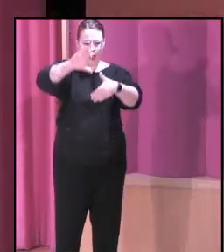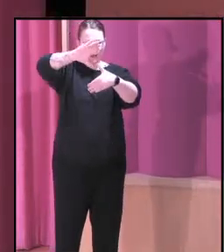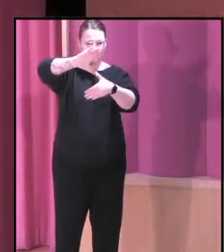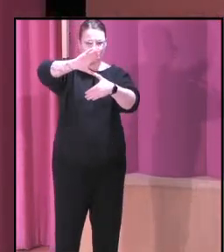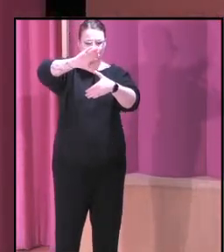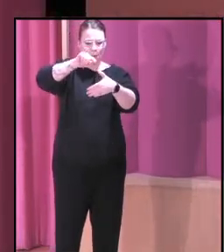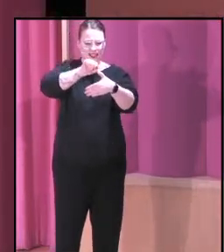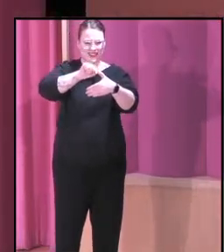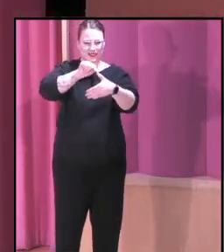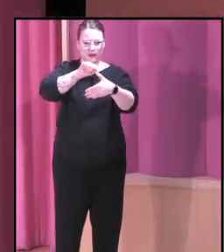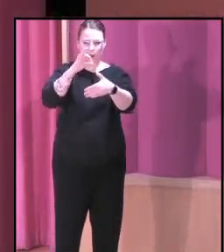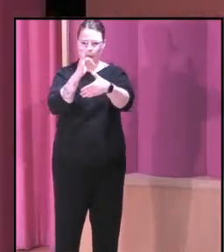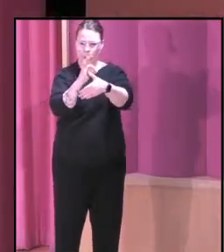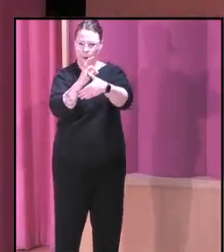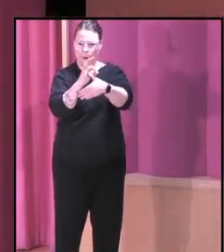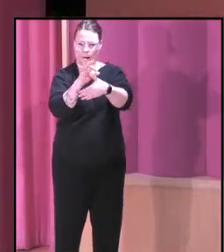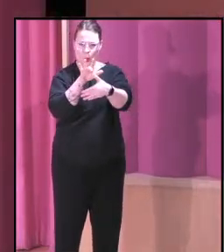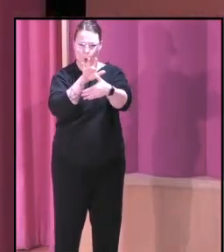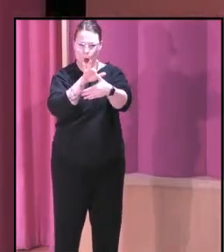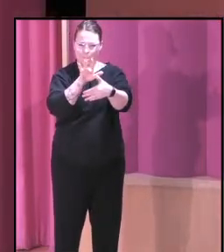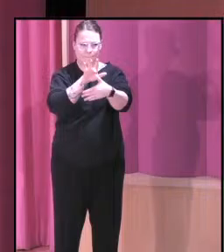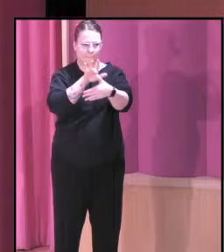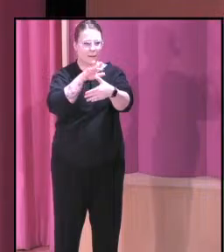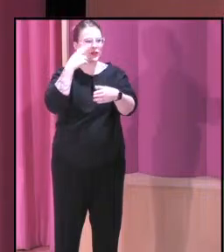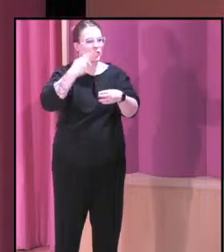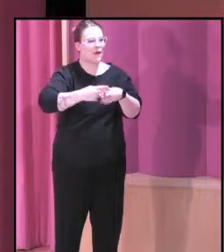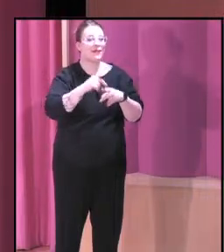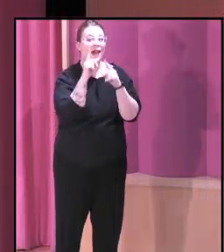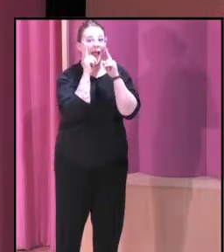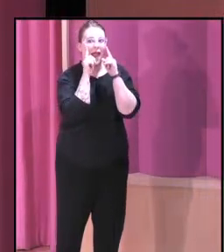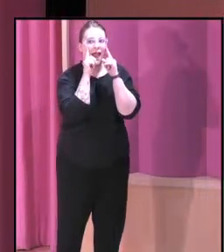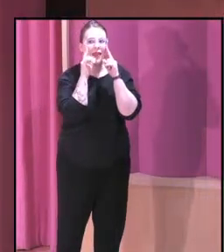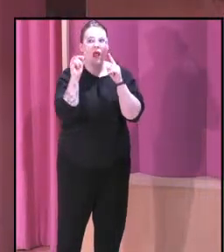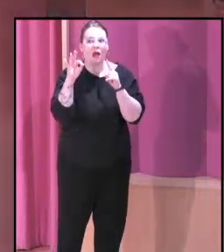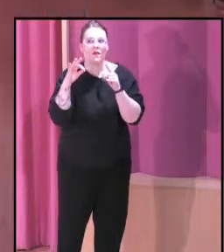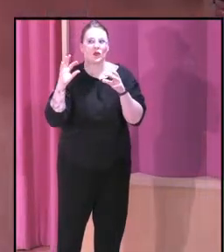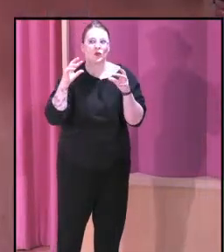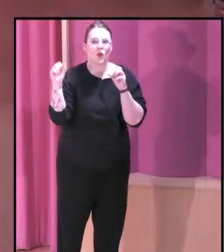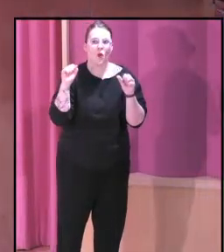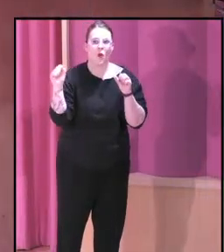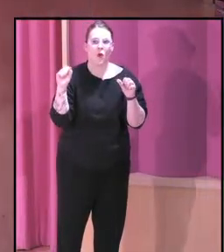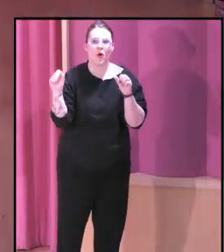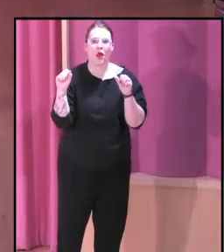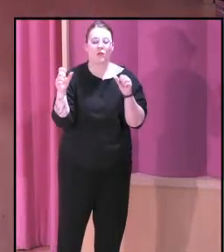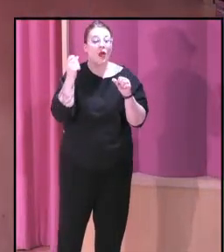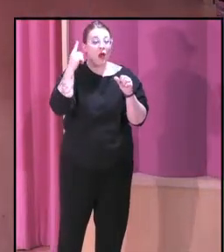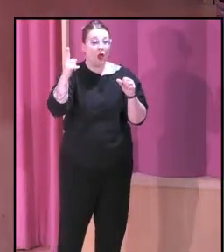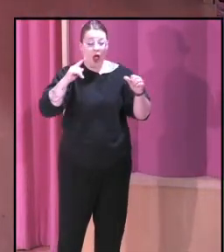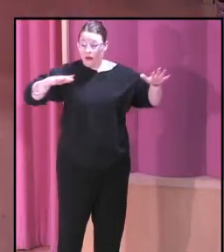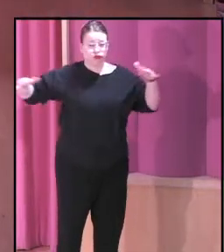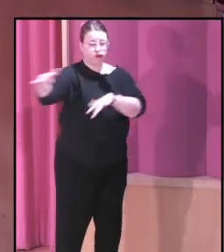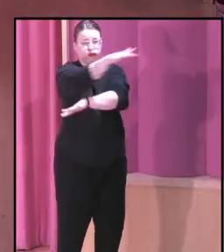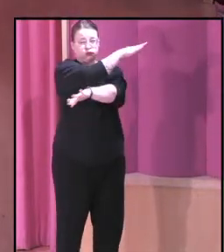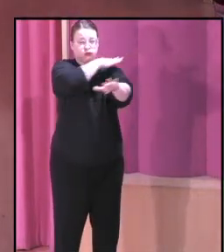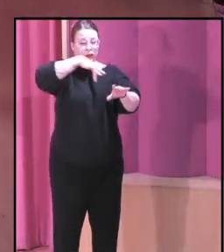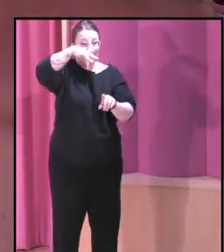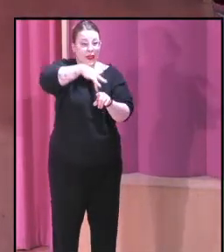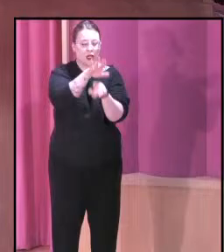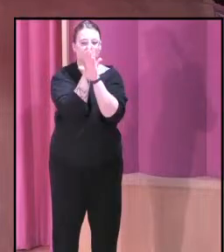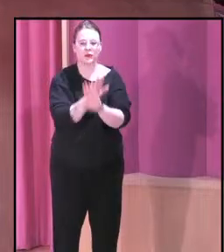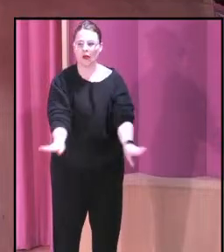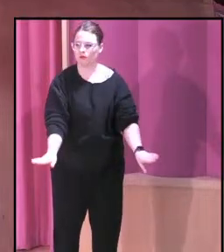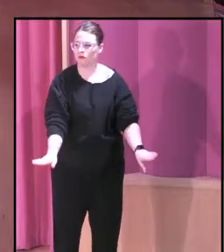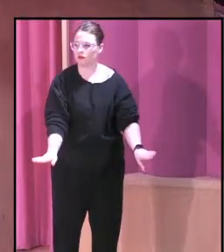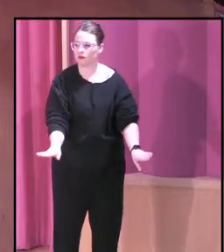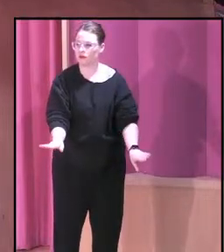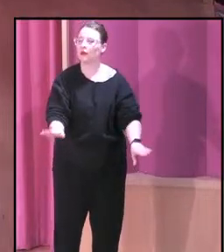miles across. In the middle, there's a hole, which is called the eye of the storm. And in the eye of the storm, it's perfectly calm. There are clear skies, no winds. But